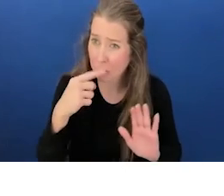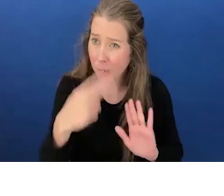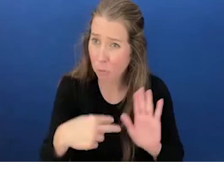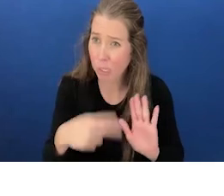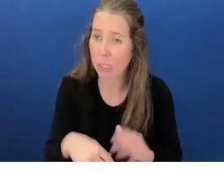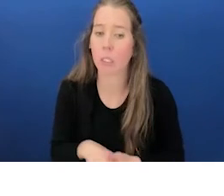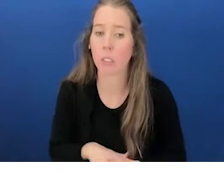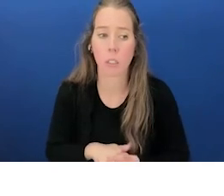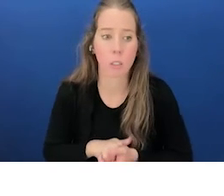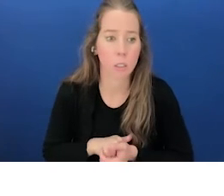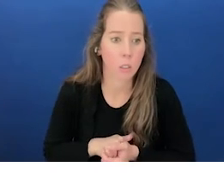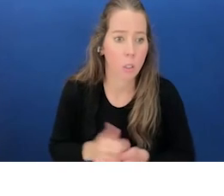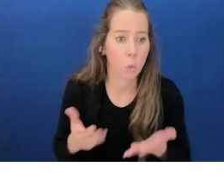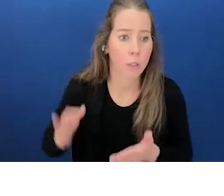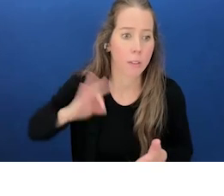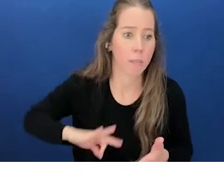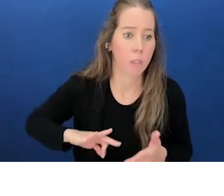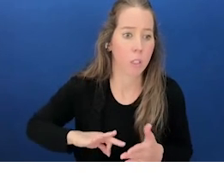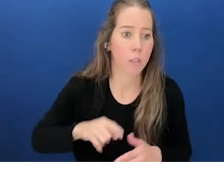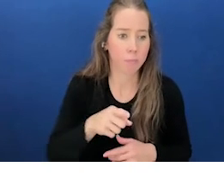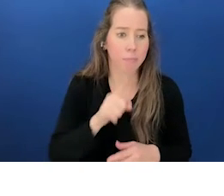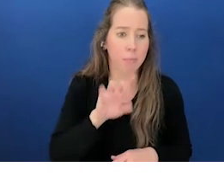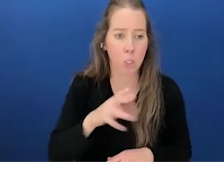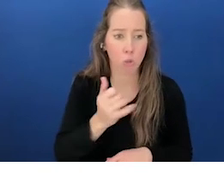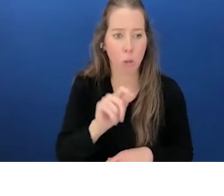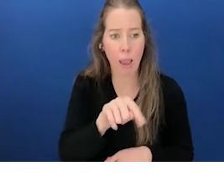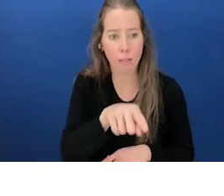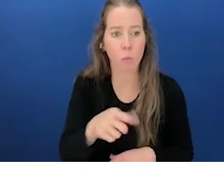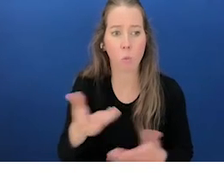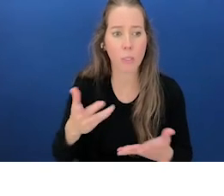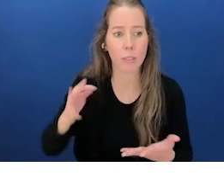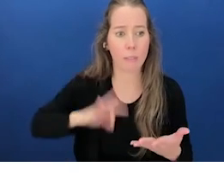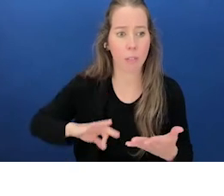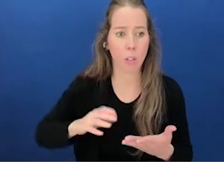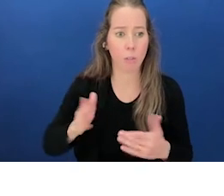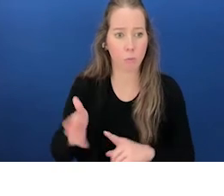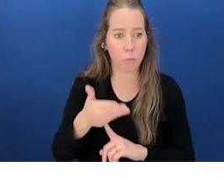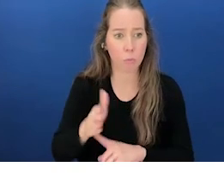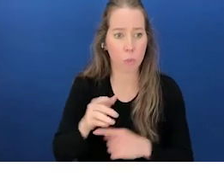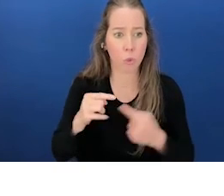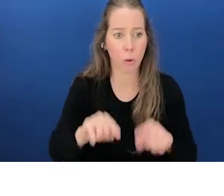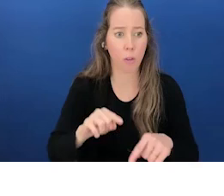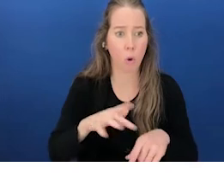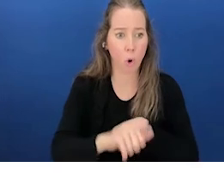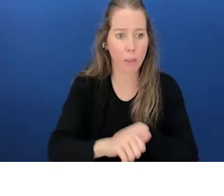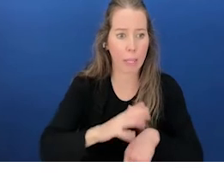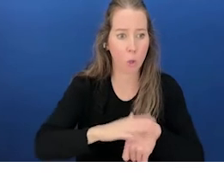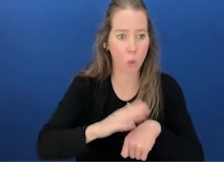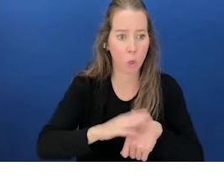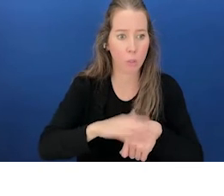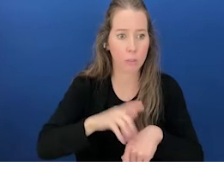is the advantage of raising flags during the early alert timeframe versus as issues arise with students throughout the semester?